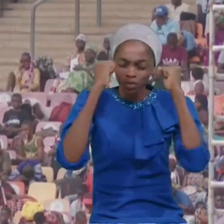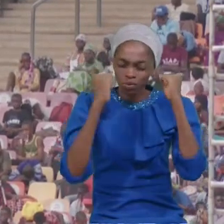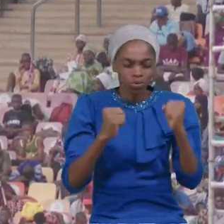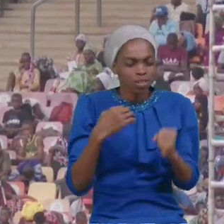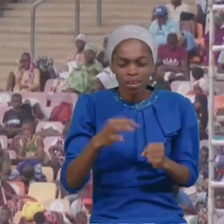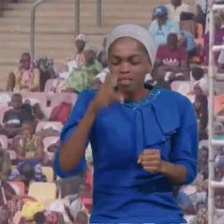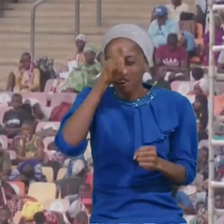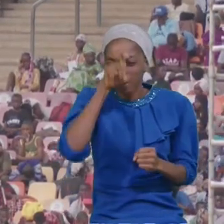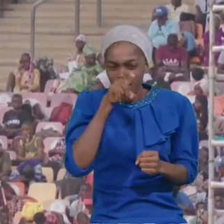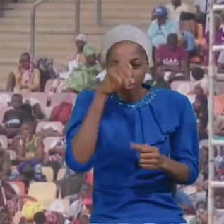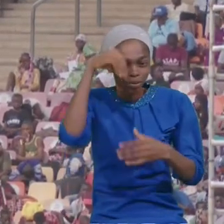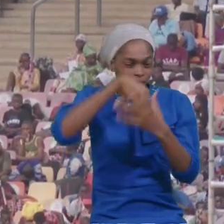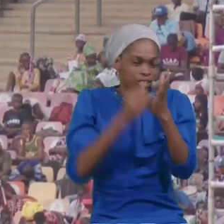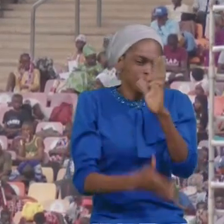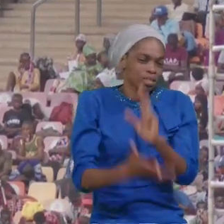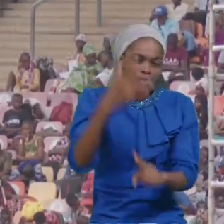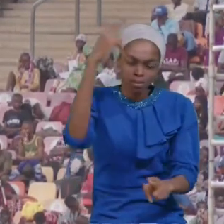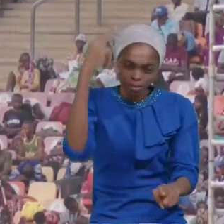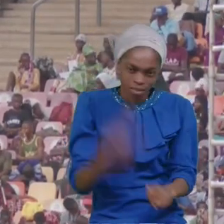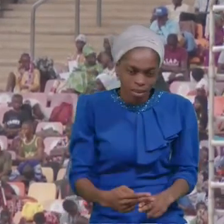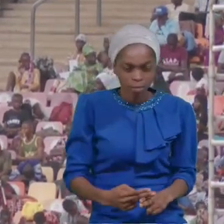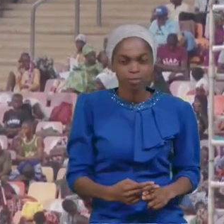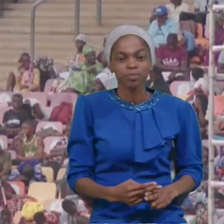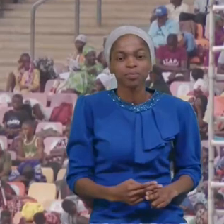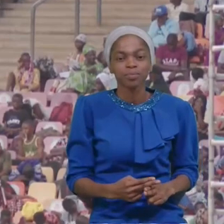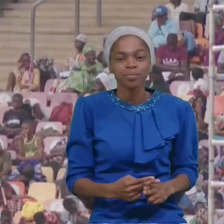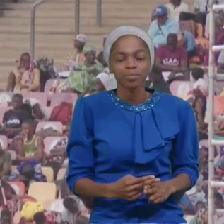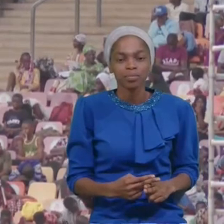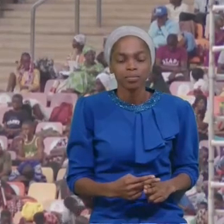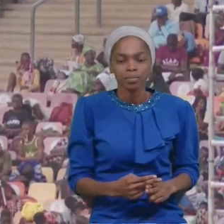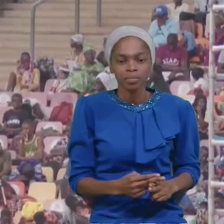If you're 70, you are 80, and you say, of